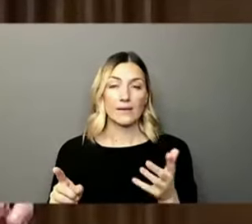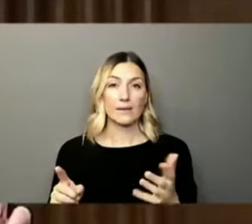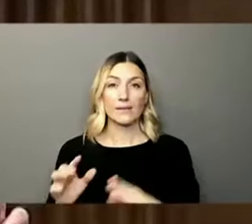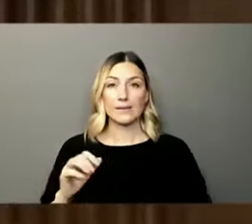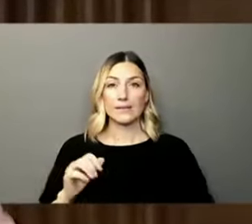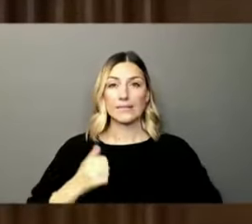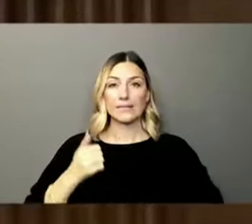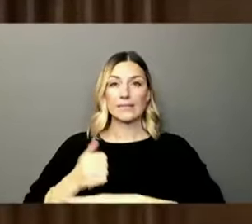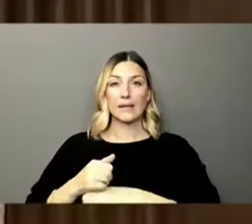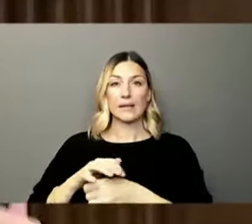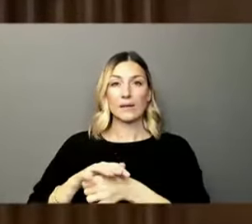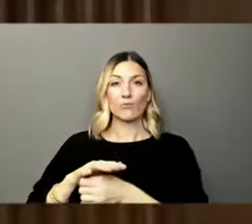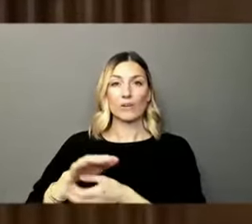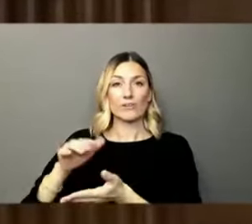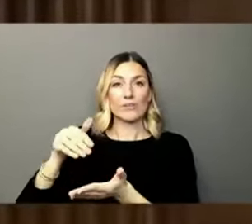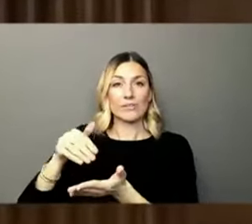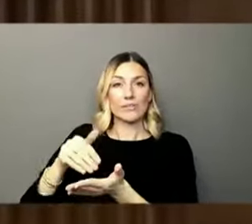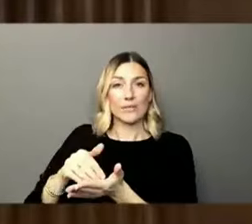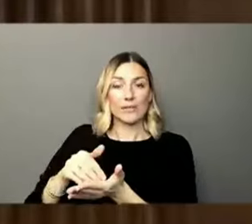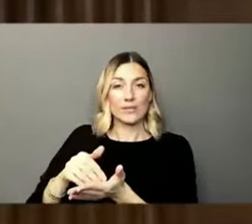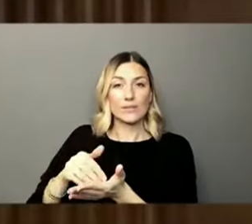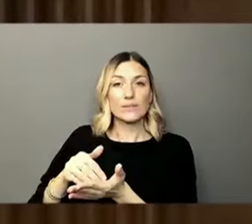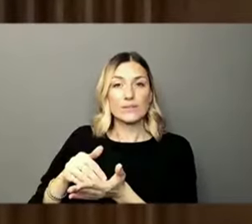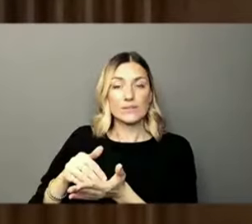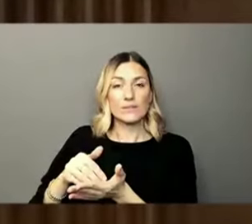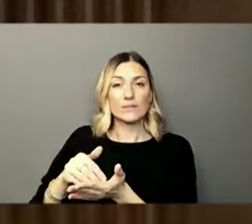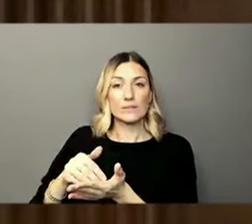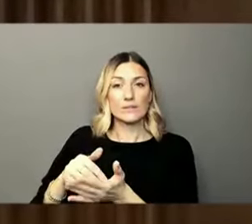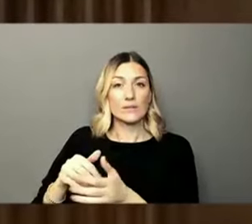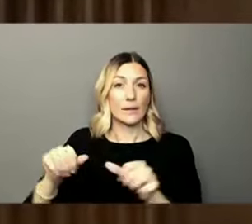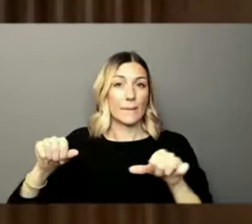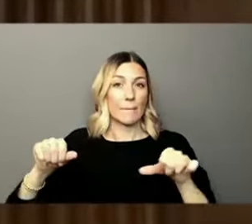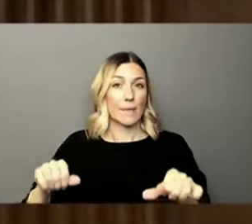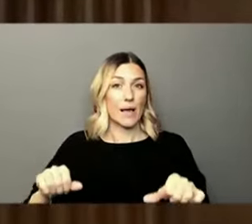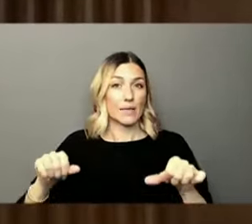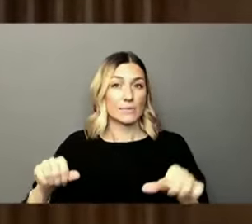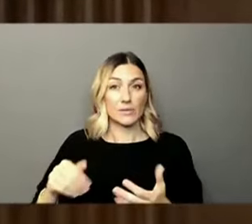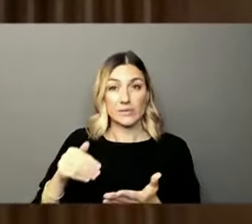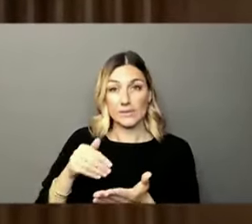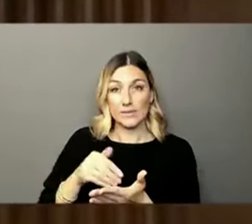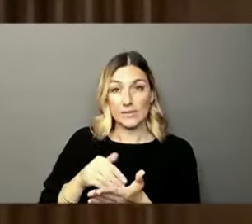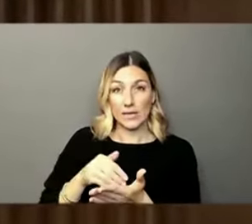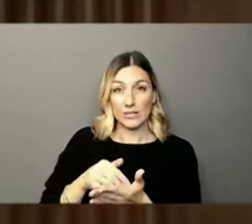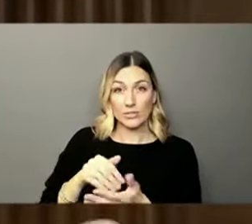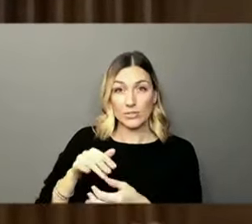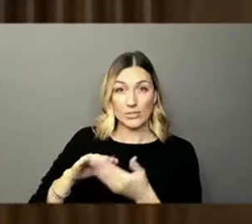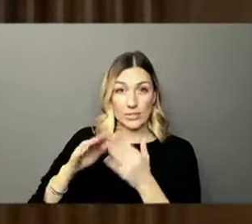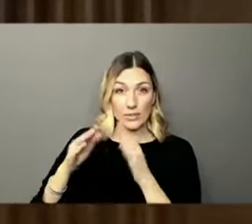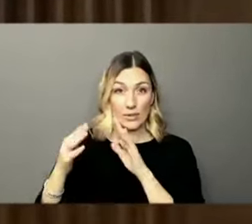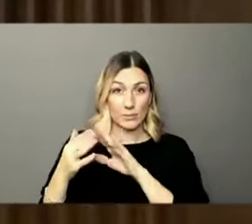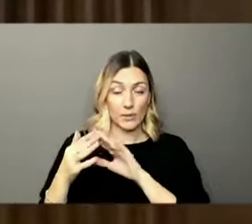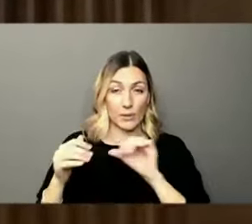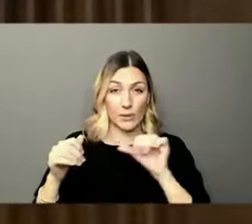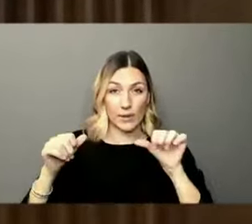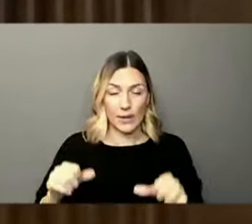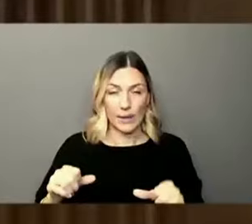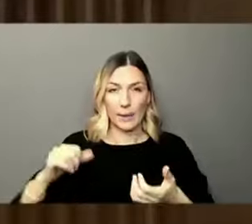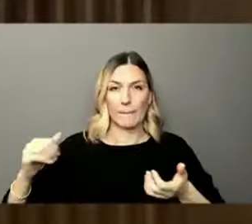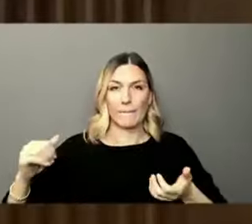regional centers where potentially the primary care provider that is in that community can be a partner in